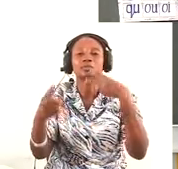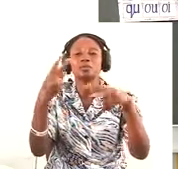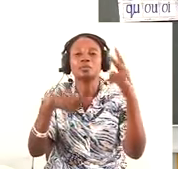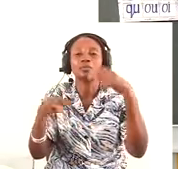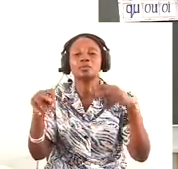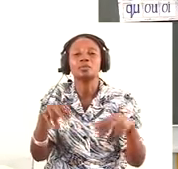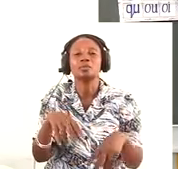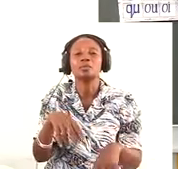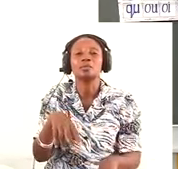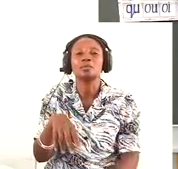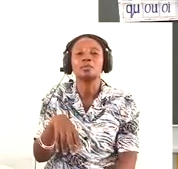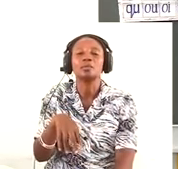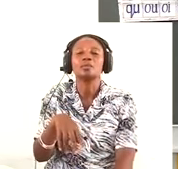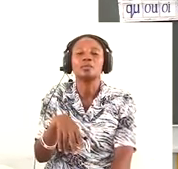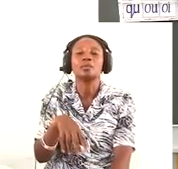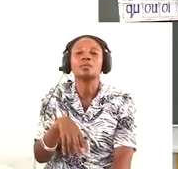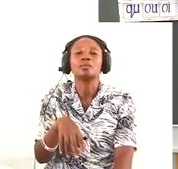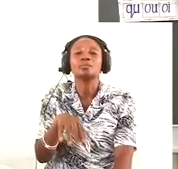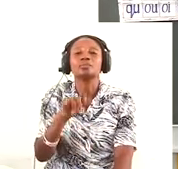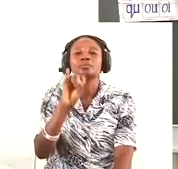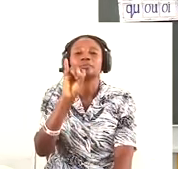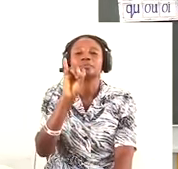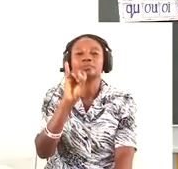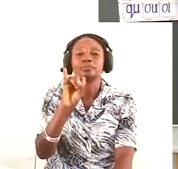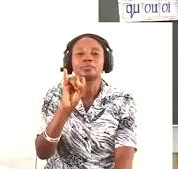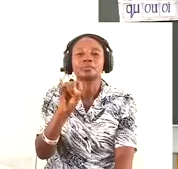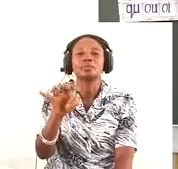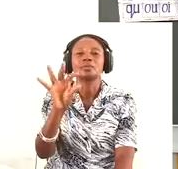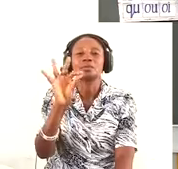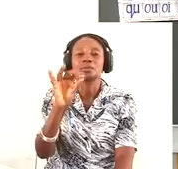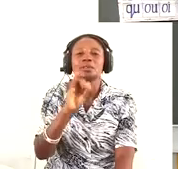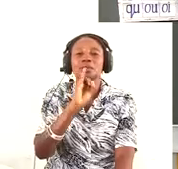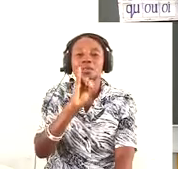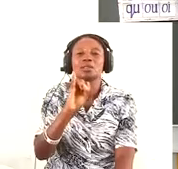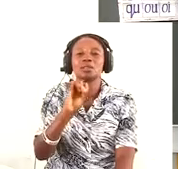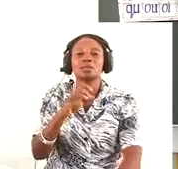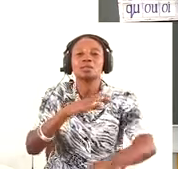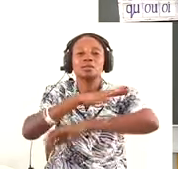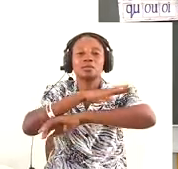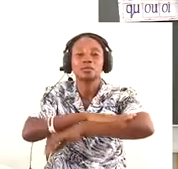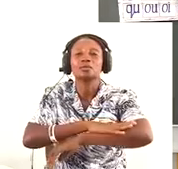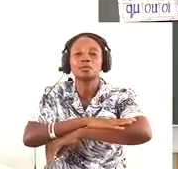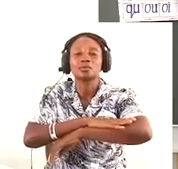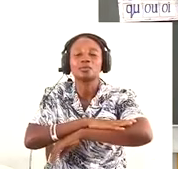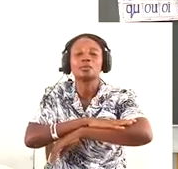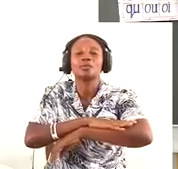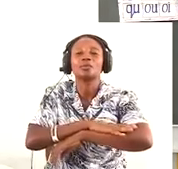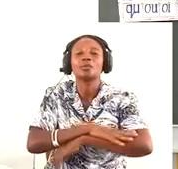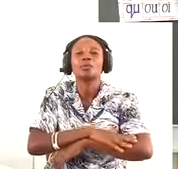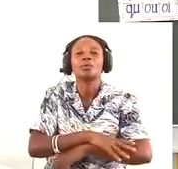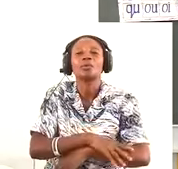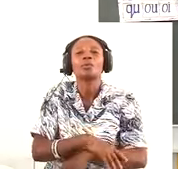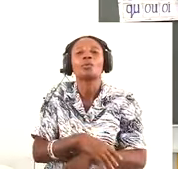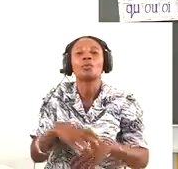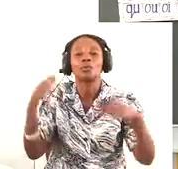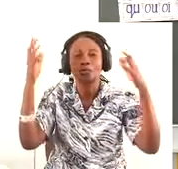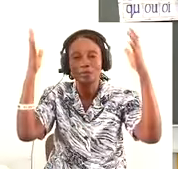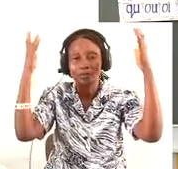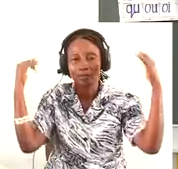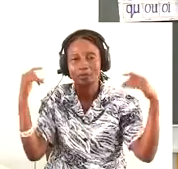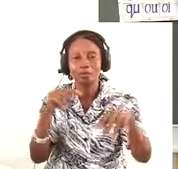There we go. It is the school summer fun day. Some children